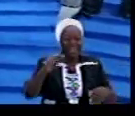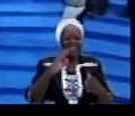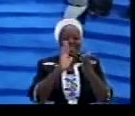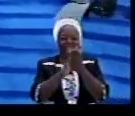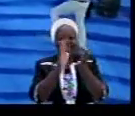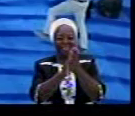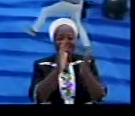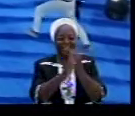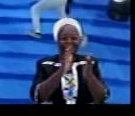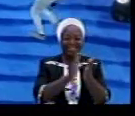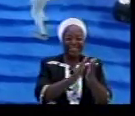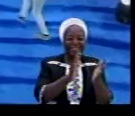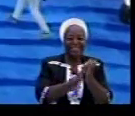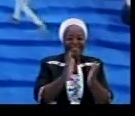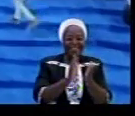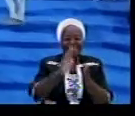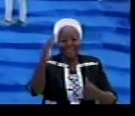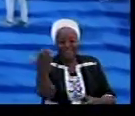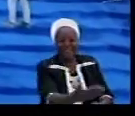Wave your hand, wave your hand.